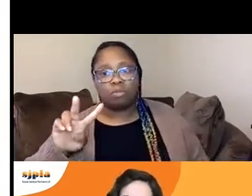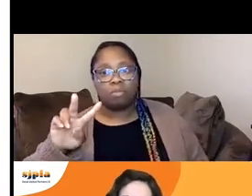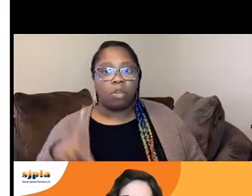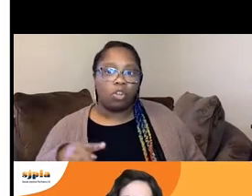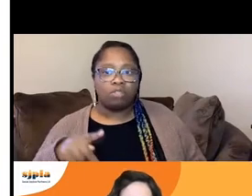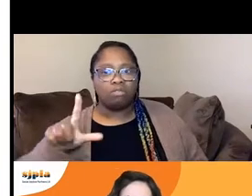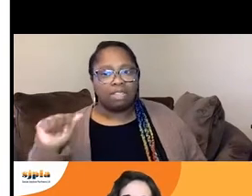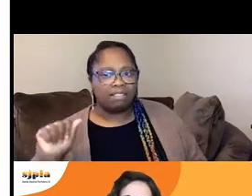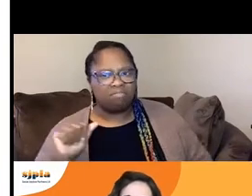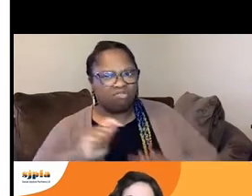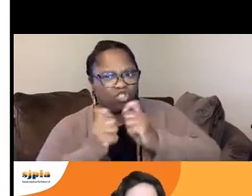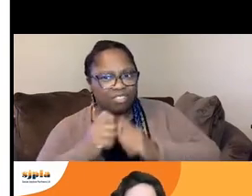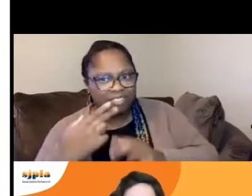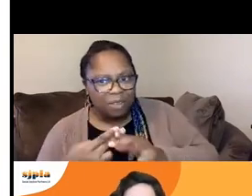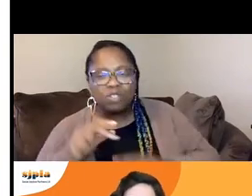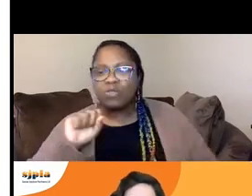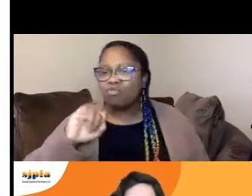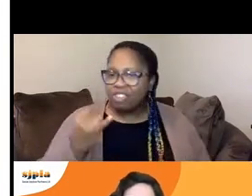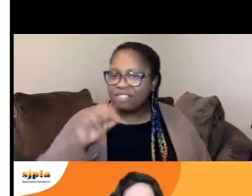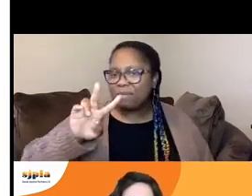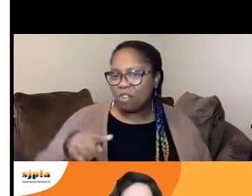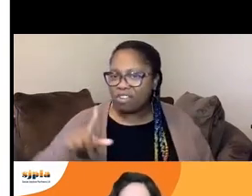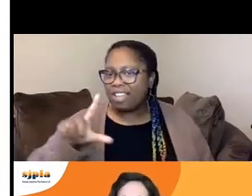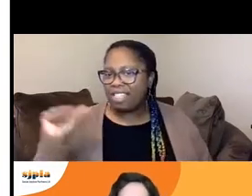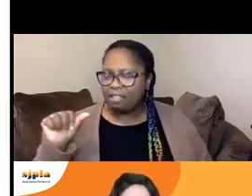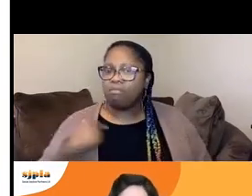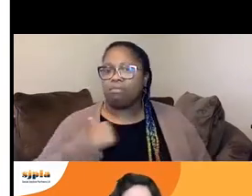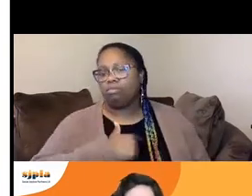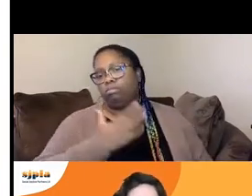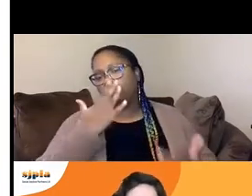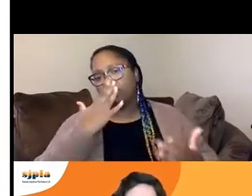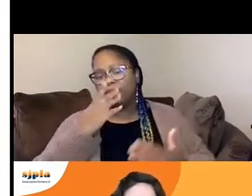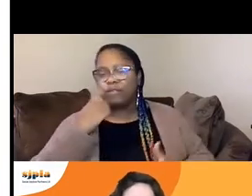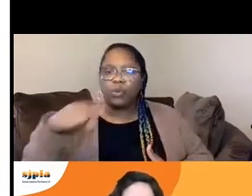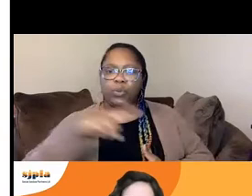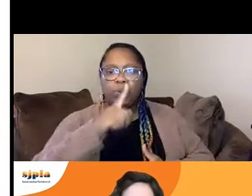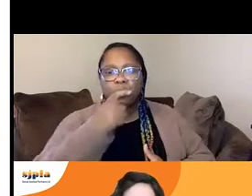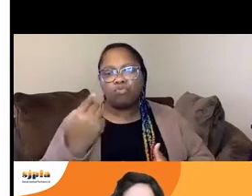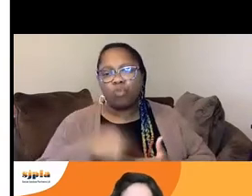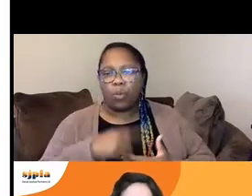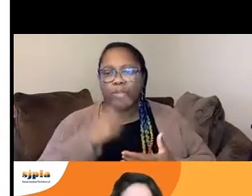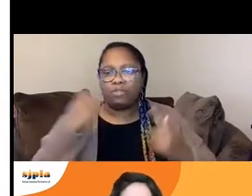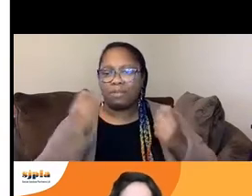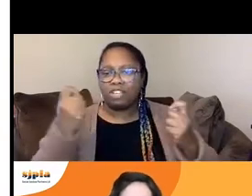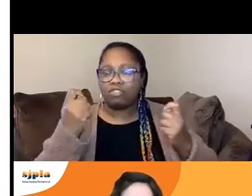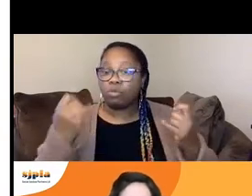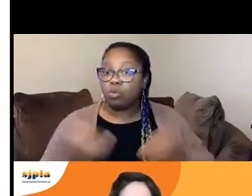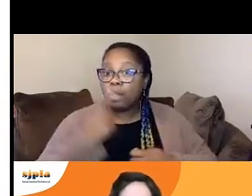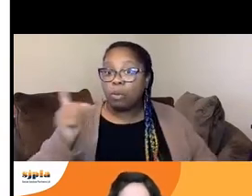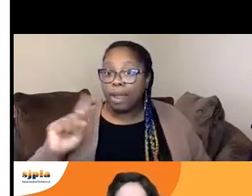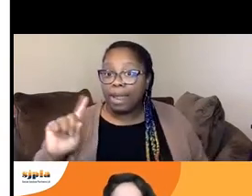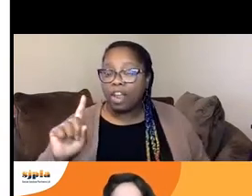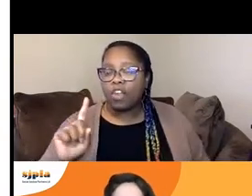Partners Los Angeles. And we're so grateful to all of you for being here with us today to celebrate. I'm Zooming today from the